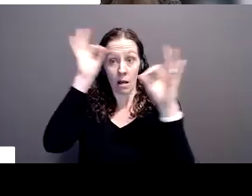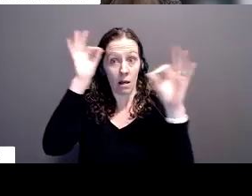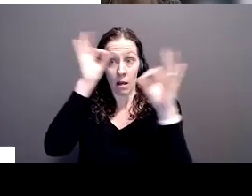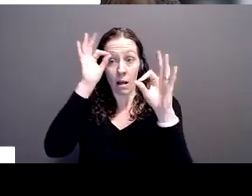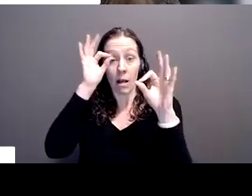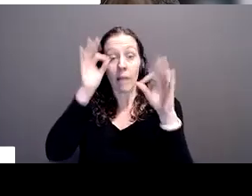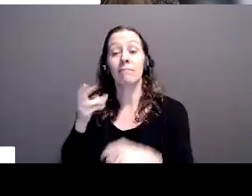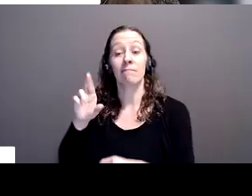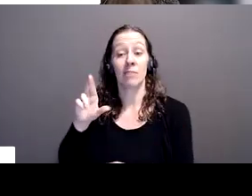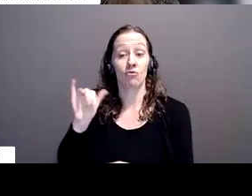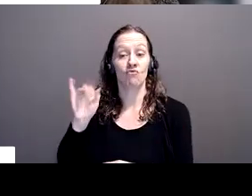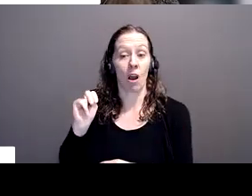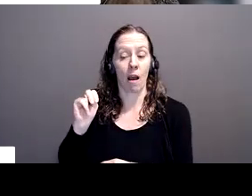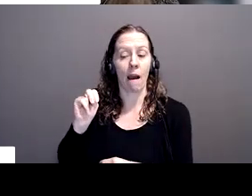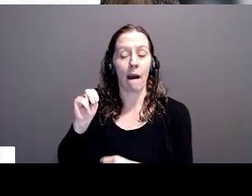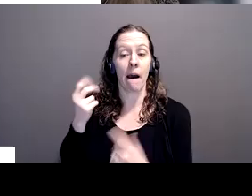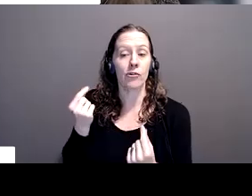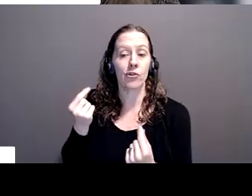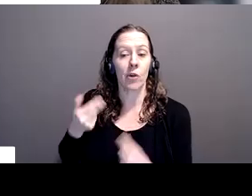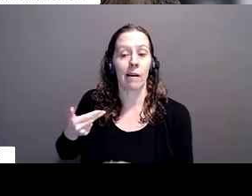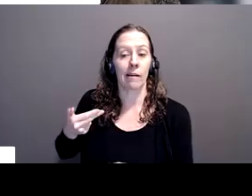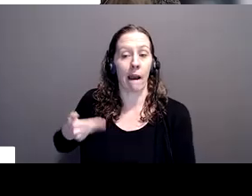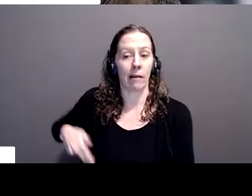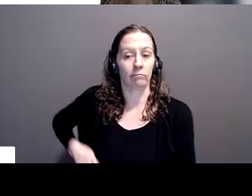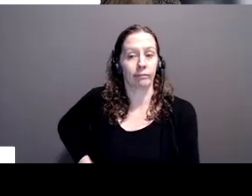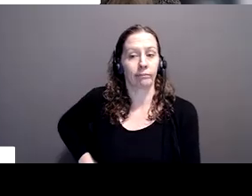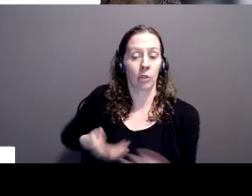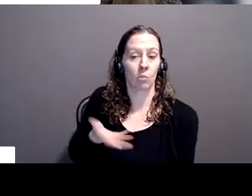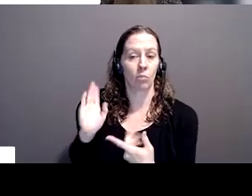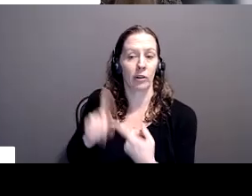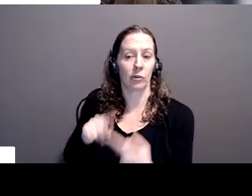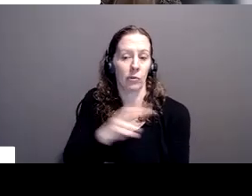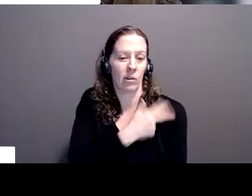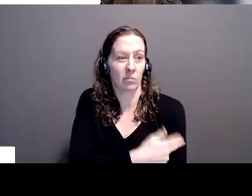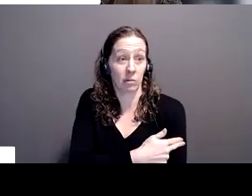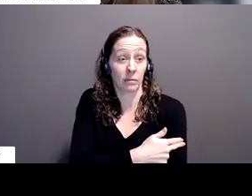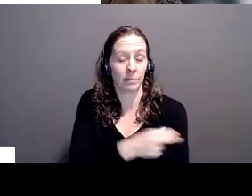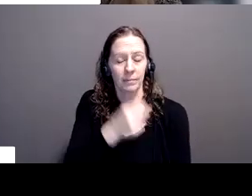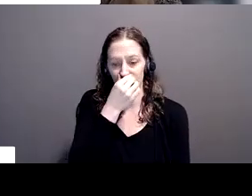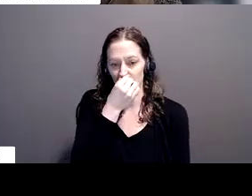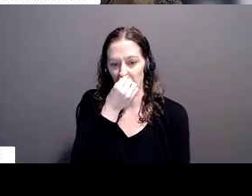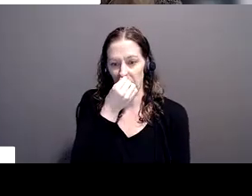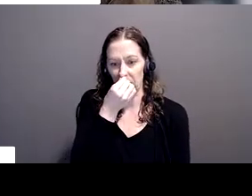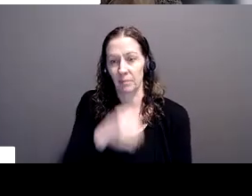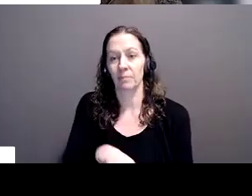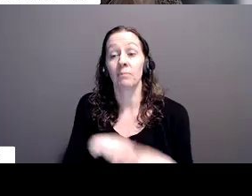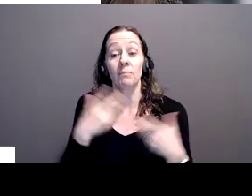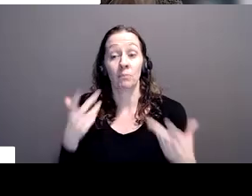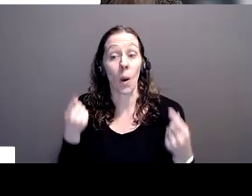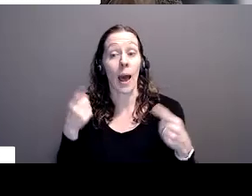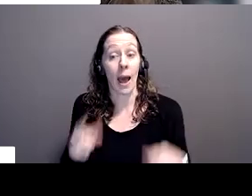them, Mr. Ryan had smuggled a firearm into the hospital. So Mr. and Mrs. Ryan, as I said, were placed in